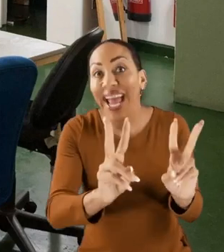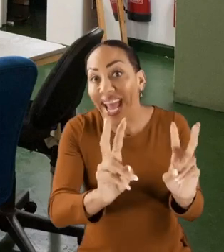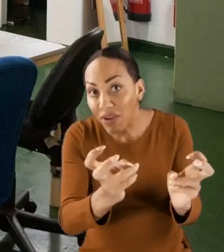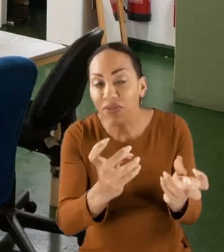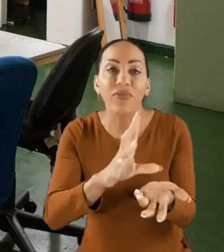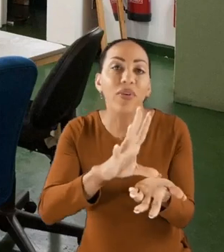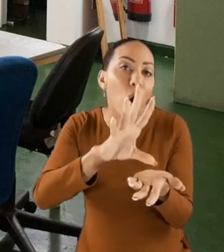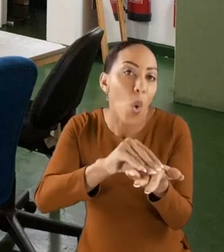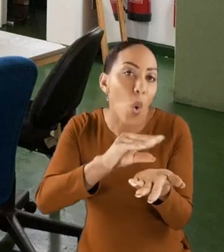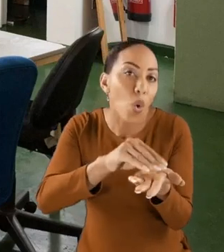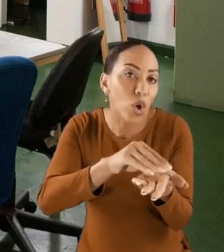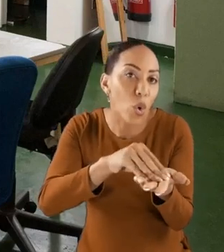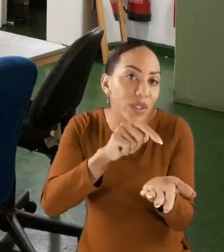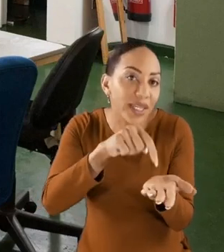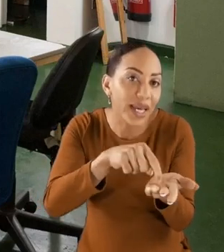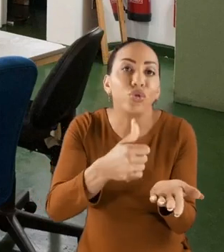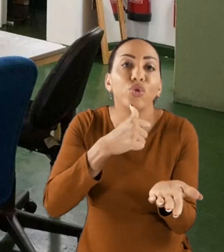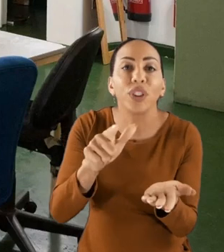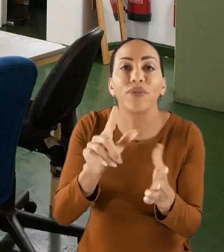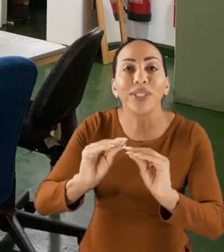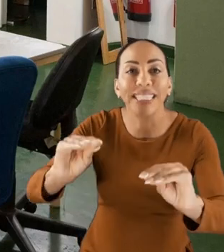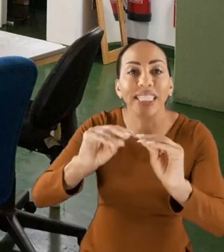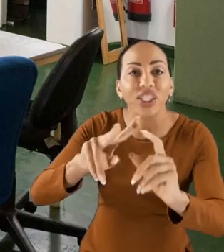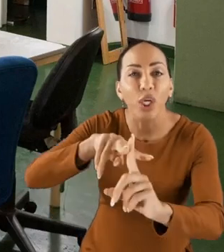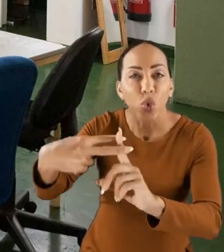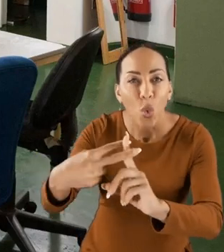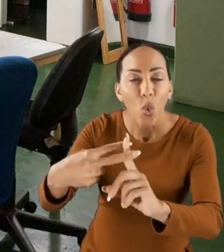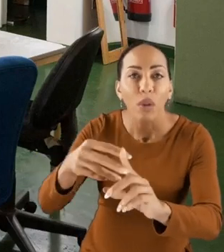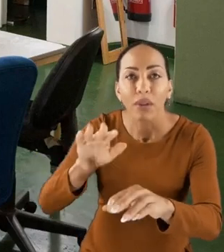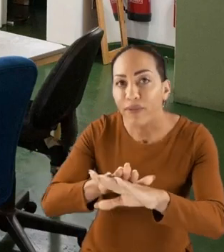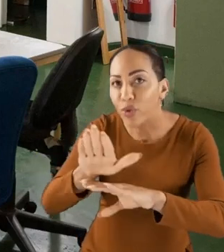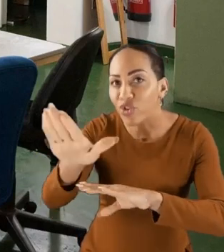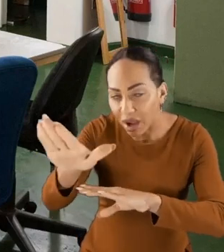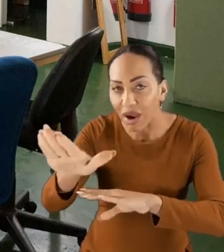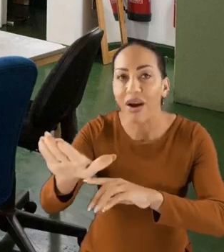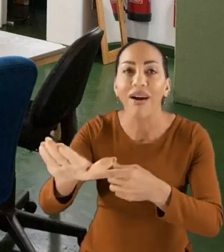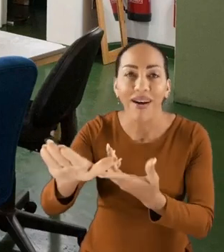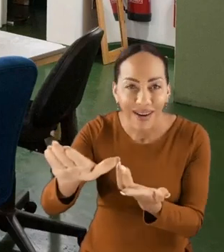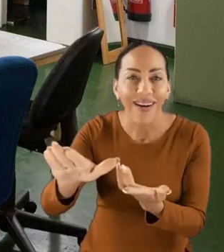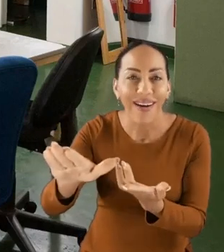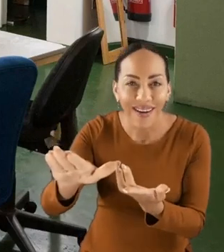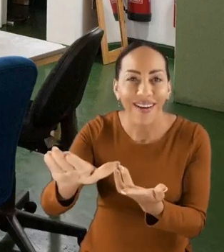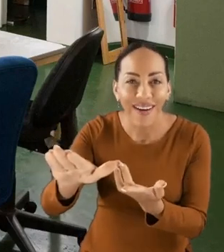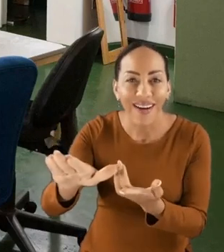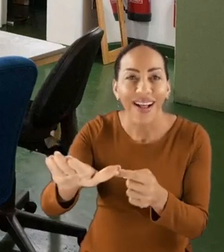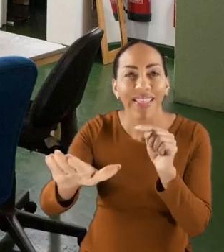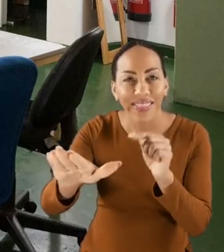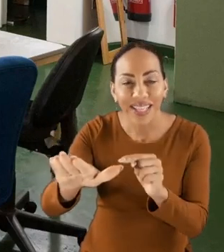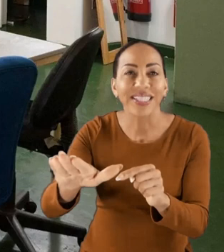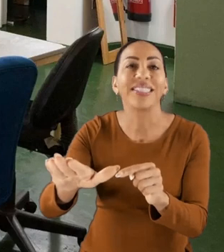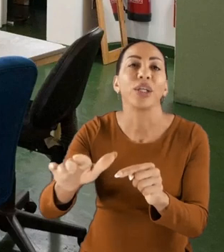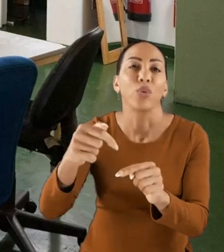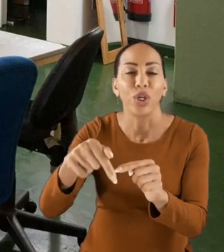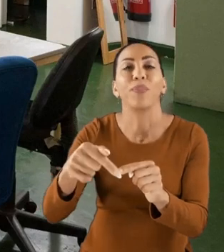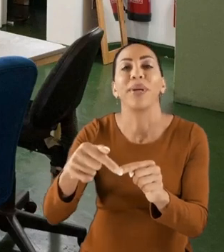mean that if a recording of it was being used as a teaching tool in future, the recording would be of a show that was designed